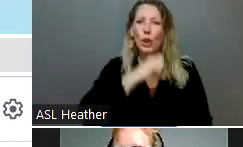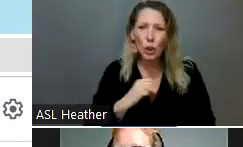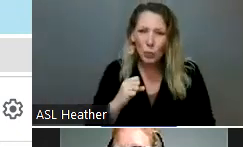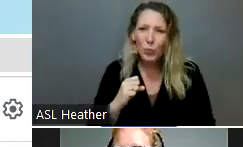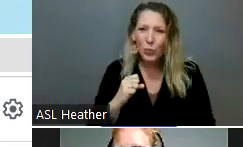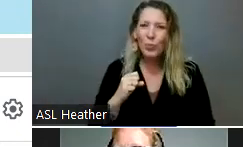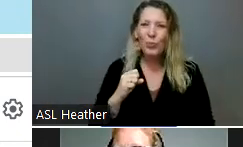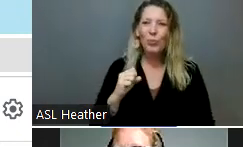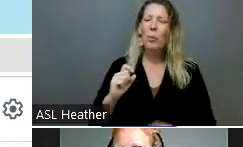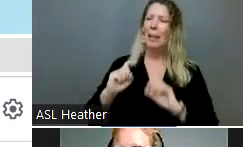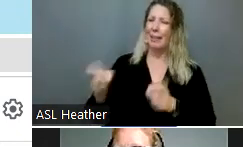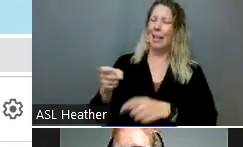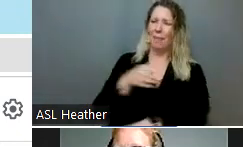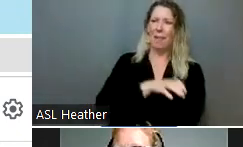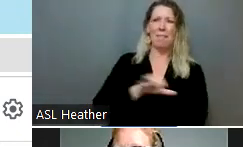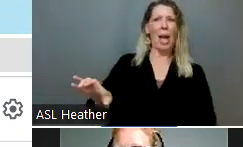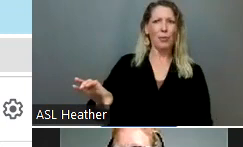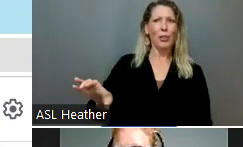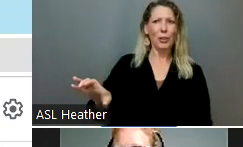with the accommodation that we are offering.